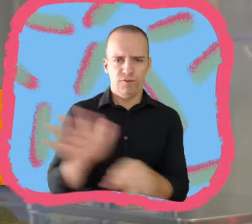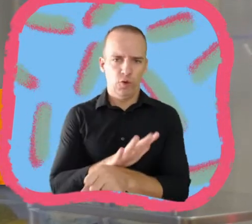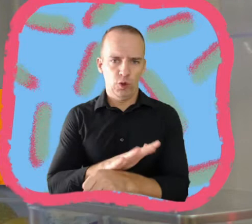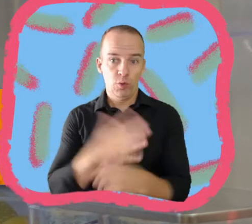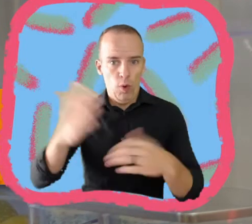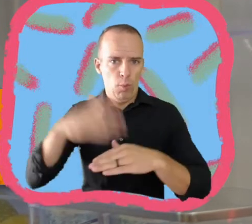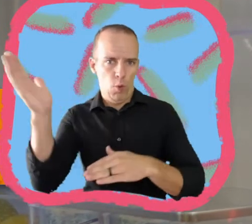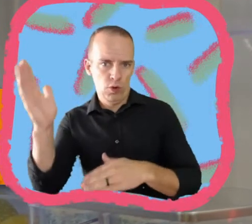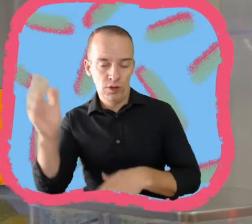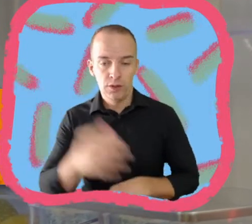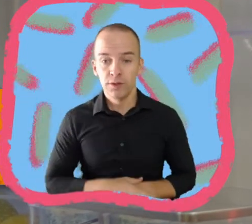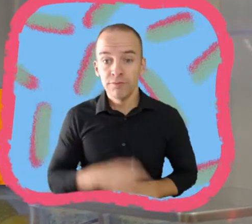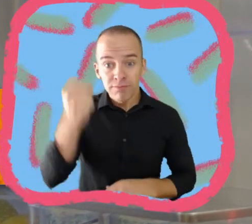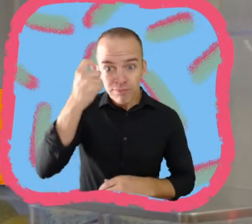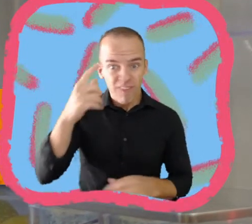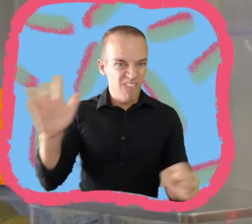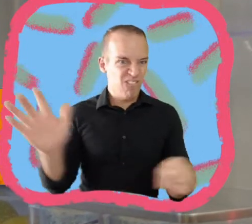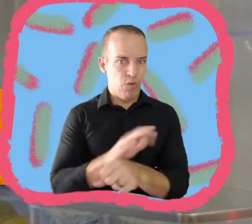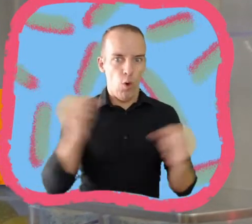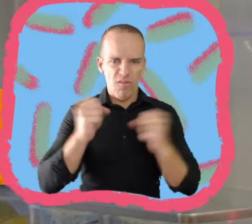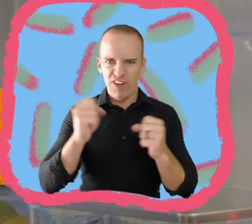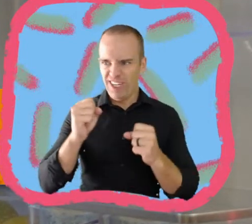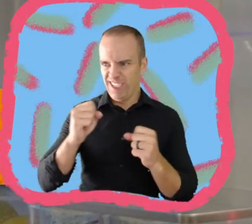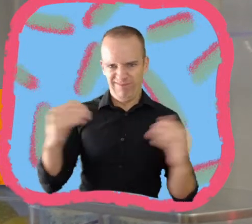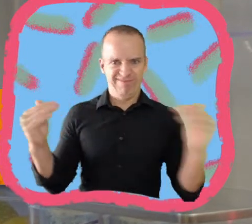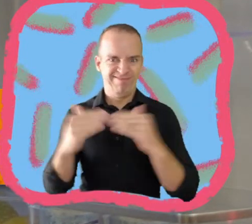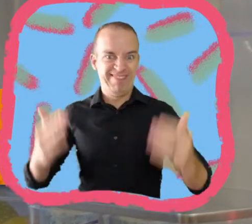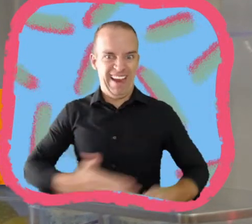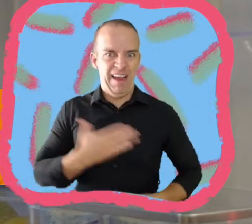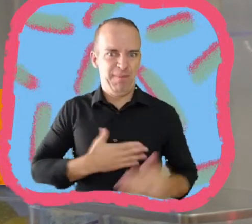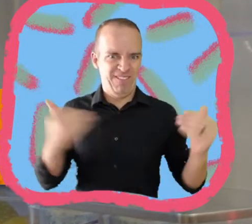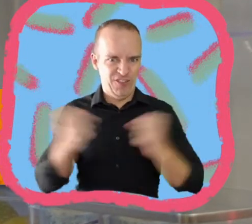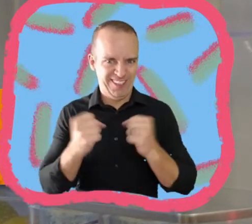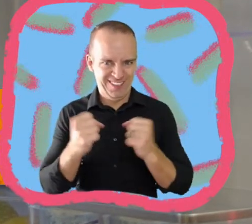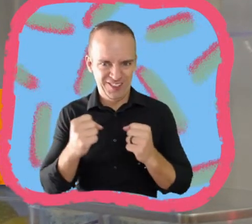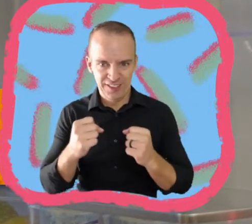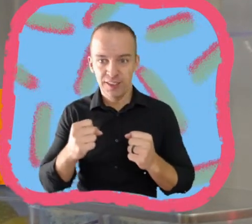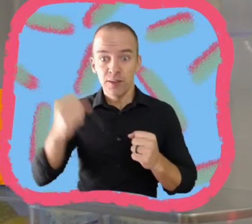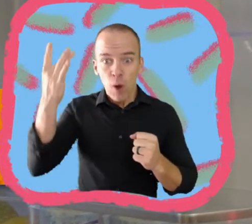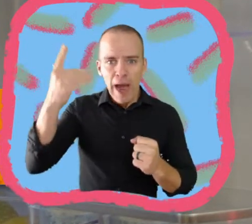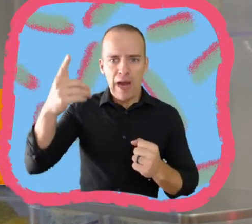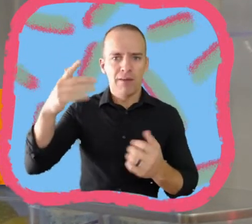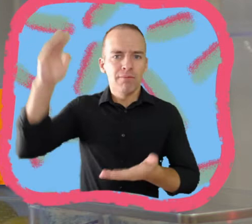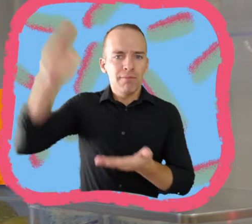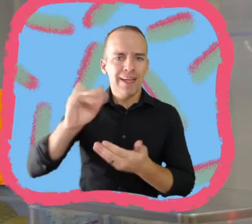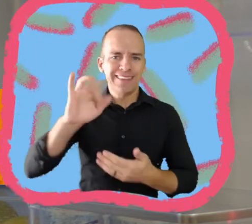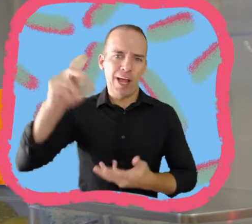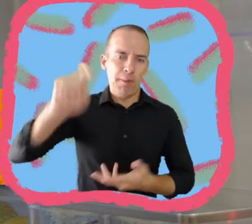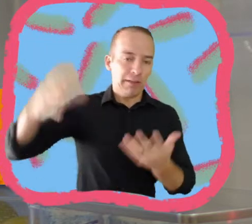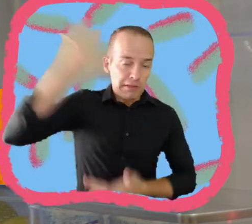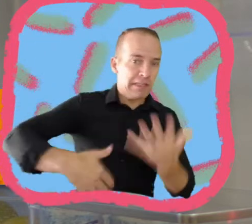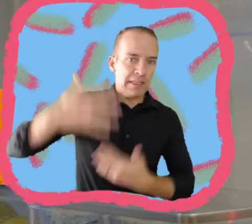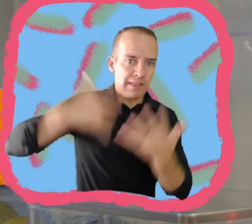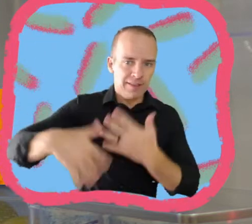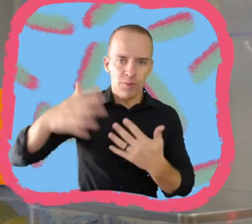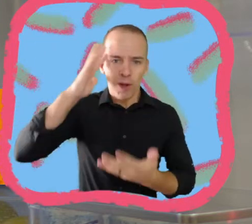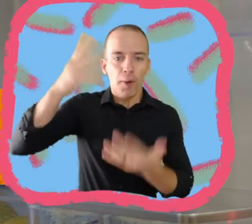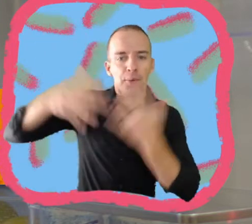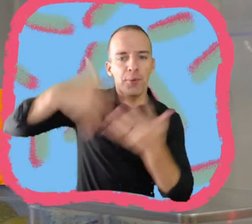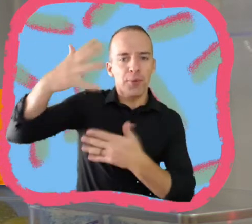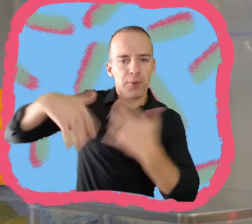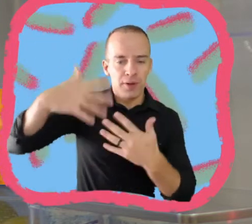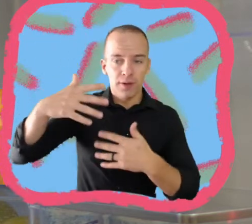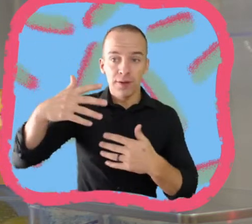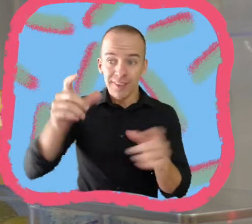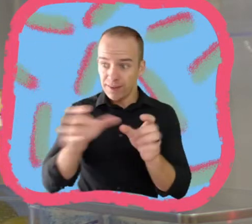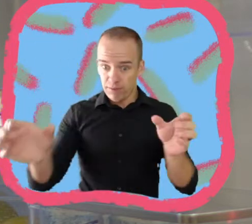everything gets nice and chilly. Make sure to keep your fridge about 2/3 stocked. A full fridge is a happy fridge. That's less air for it to